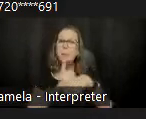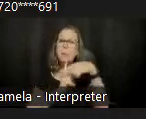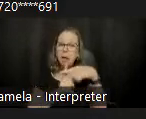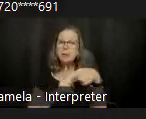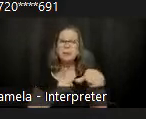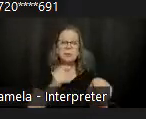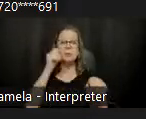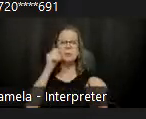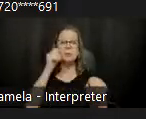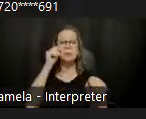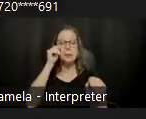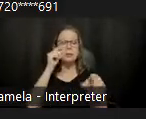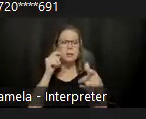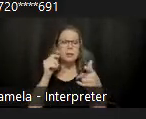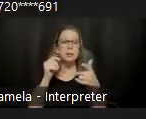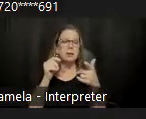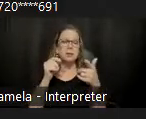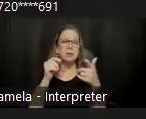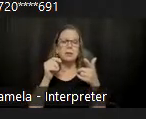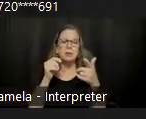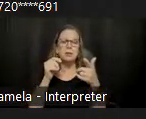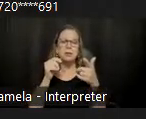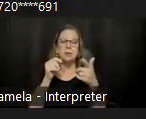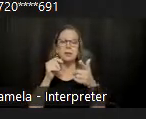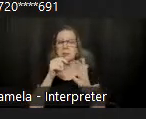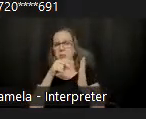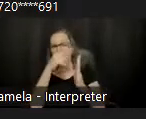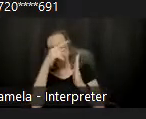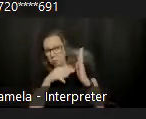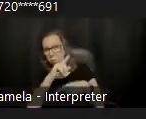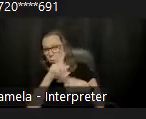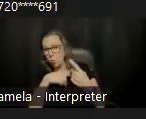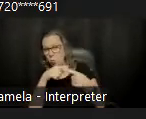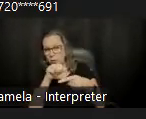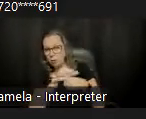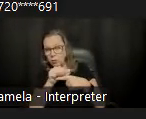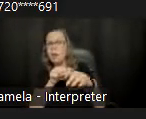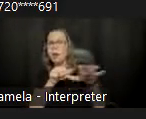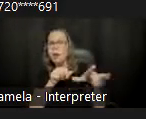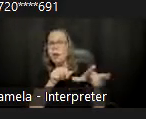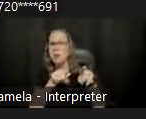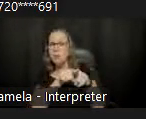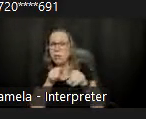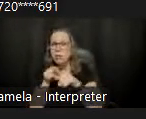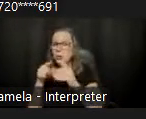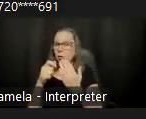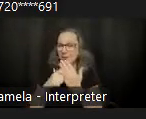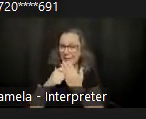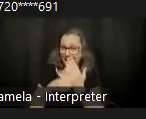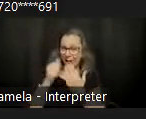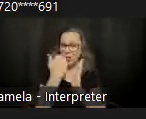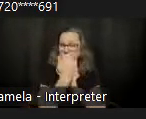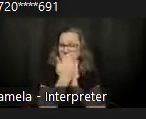addition to seeing when the trainings are, this Access and Functional Needs training catalog is